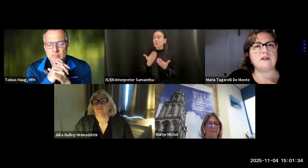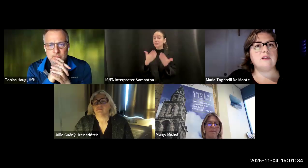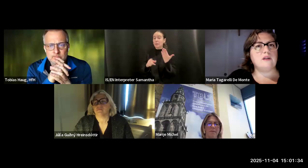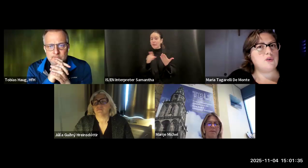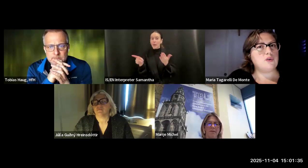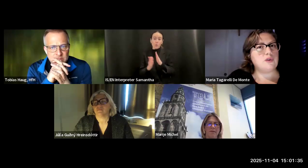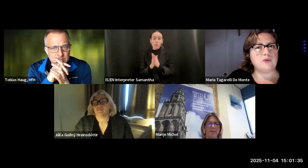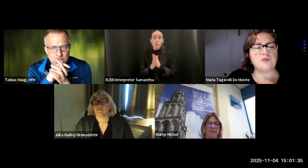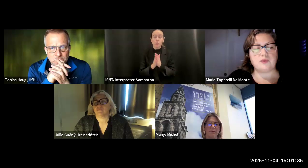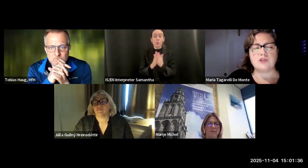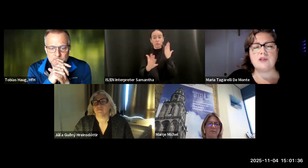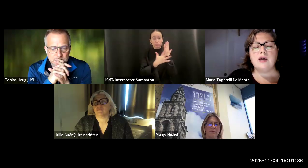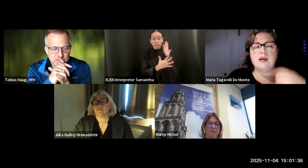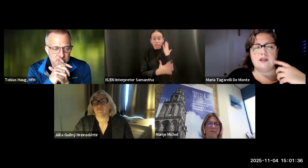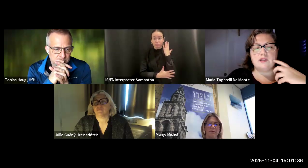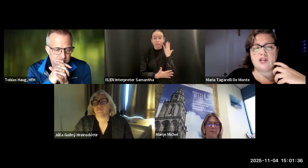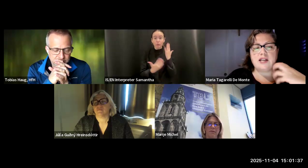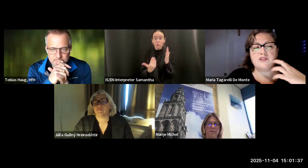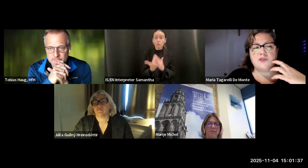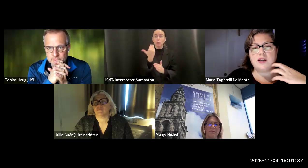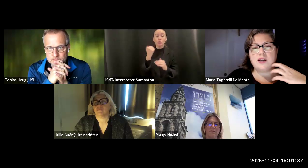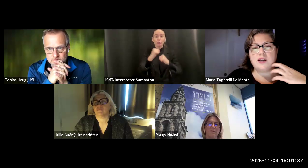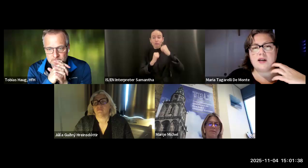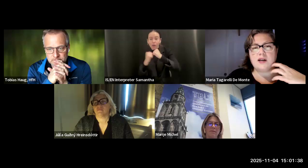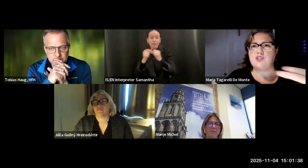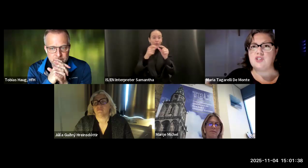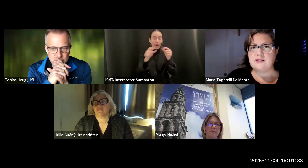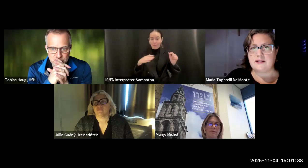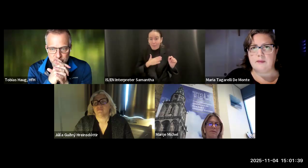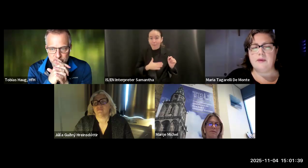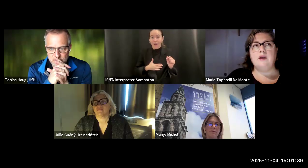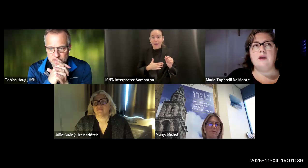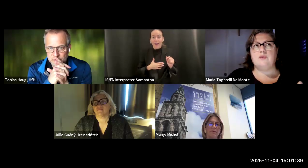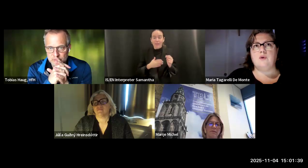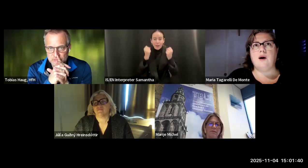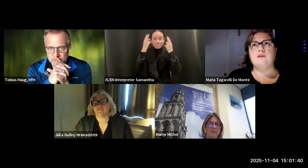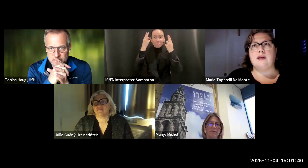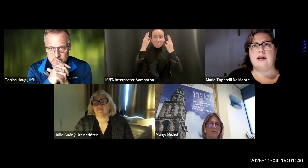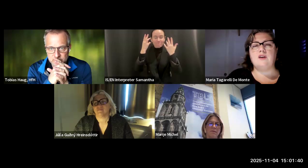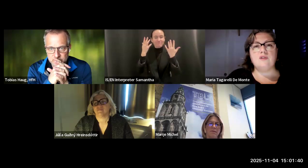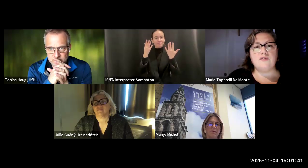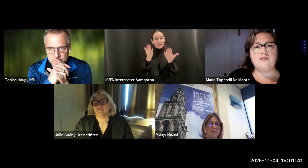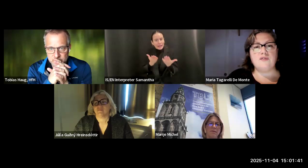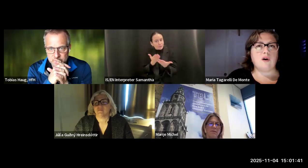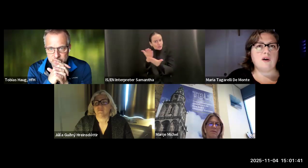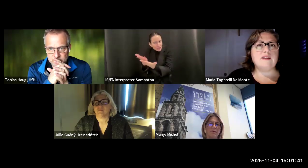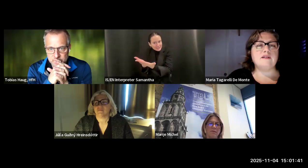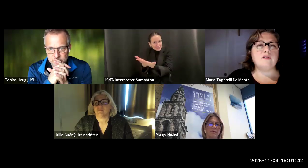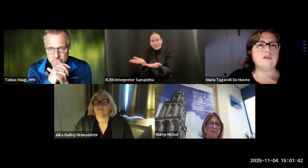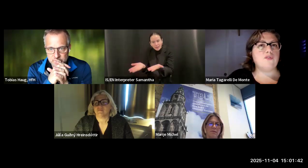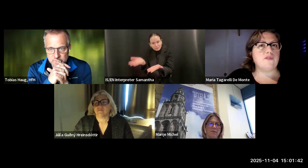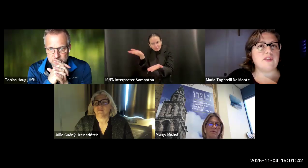their lexicon and learning new structures. There's a chance for us to suggest them to go out and look